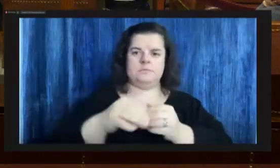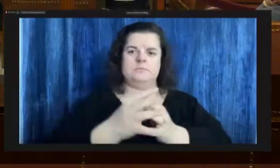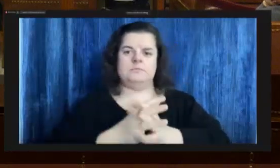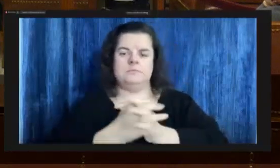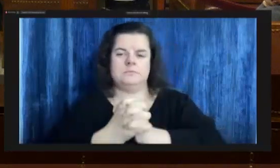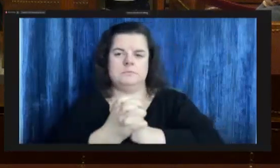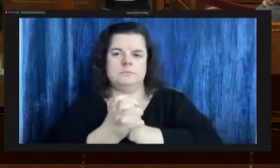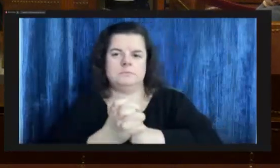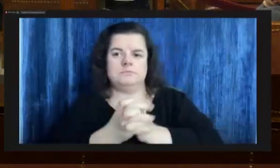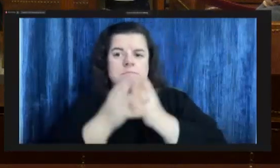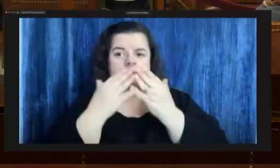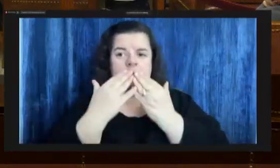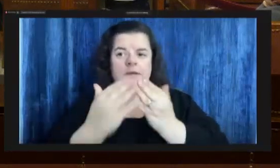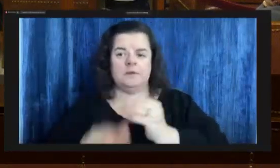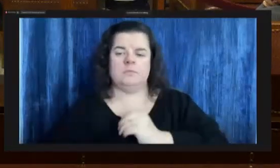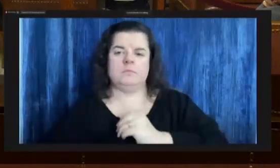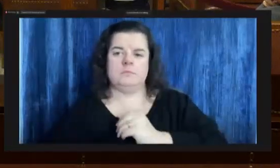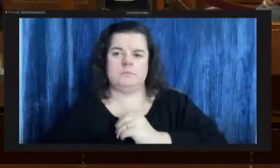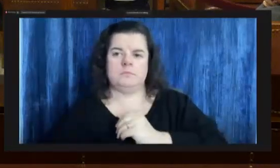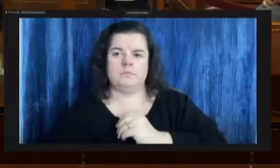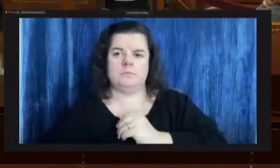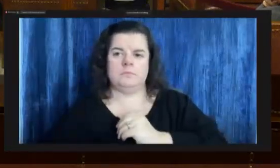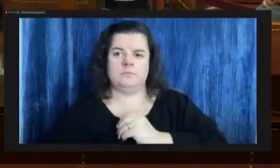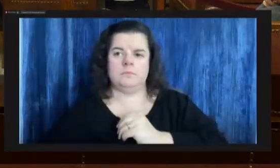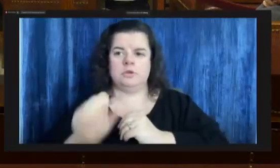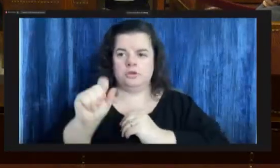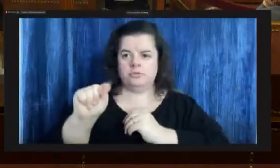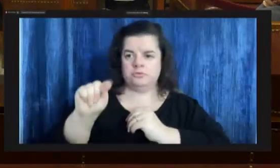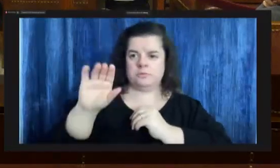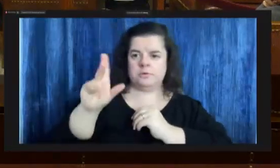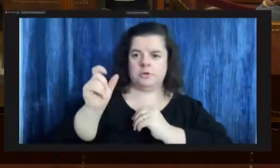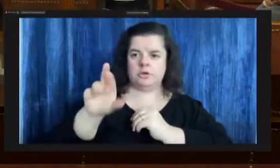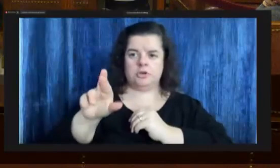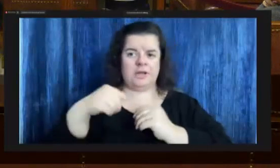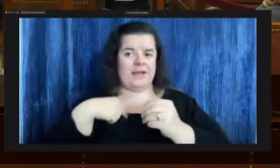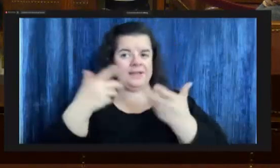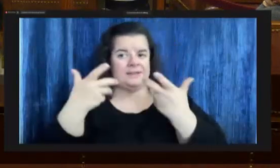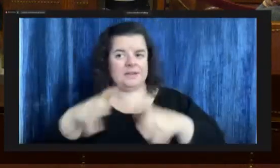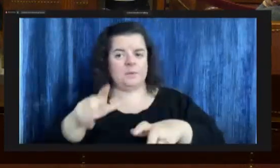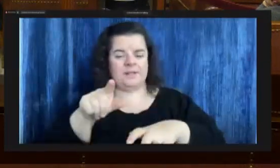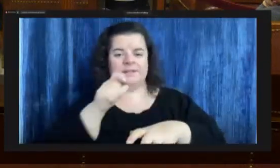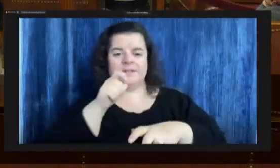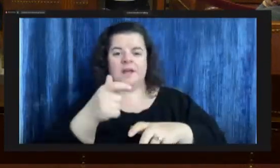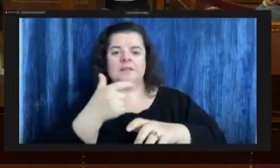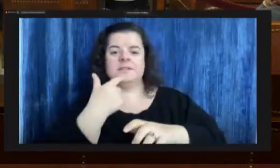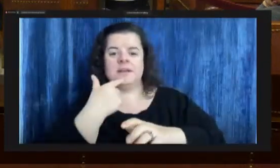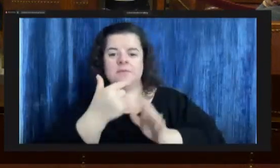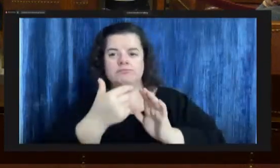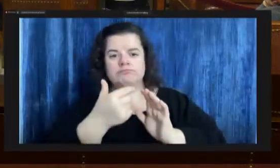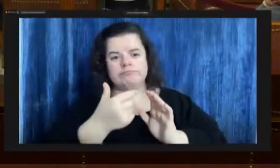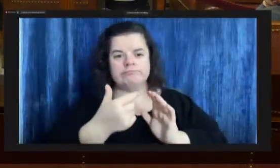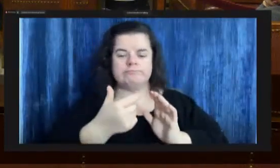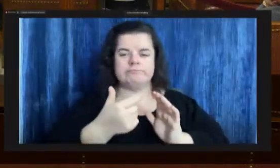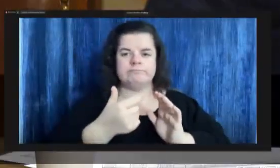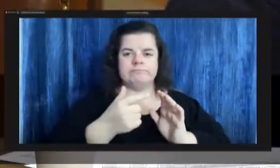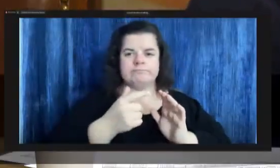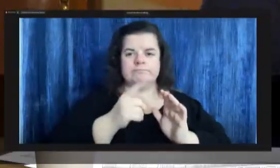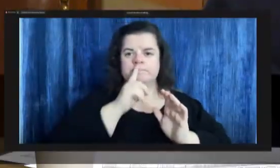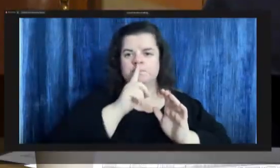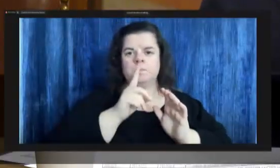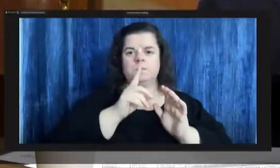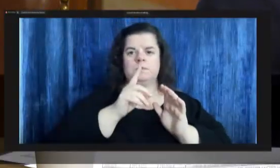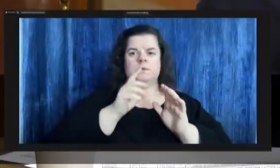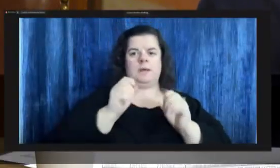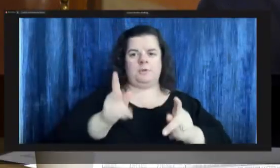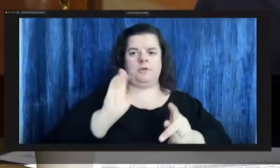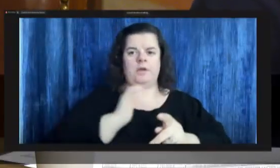Thank you, Councilman Schlossberger. I didn't want to have it go unsaid that this is also an opportunity for us to have